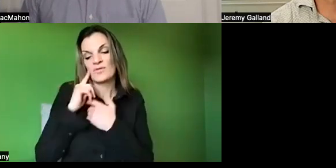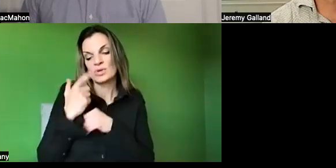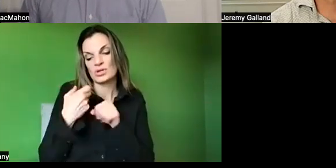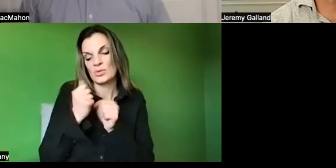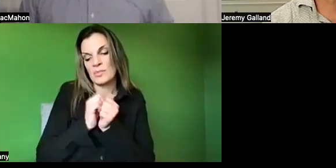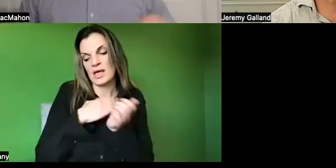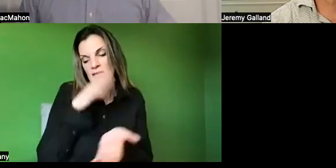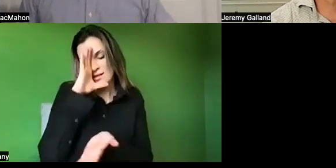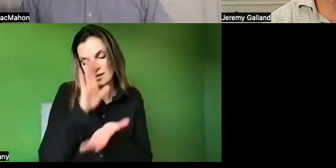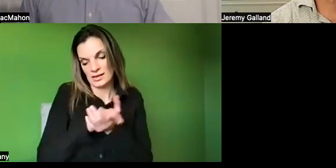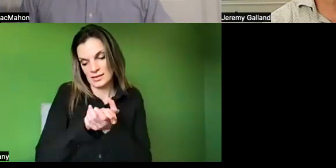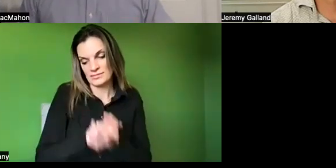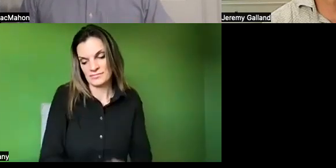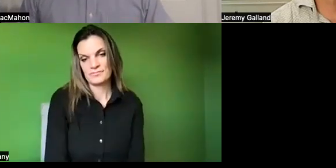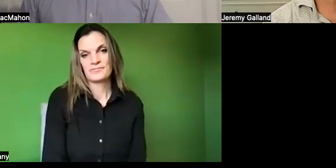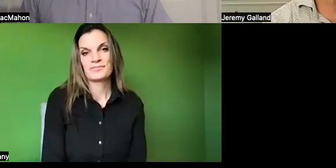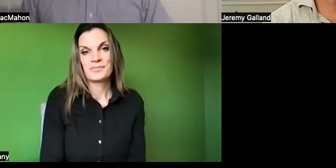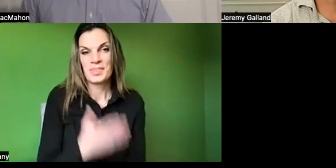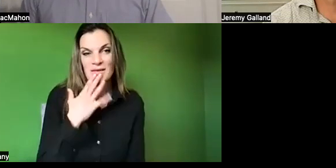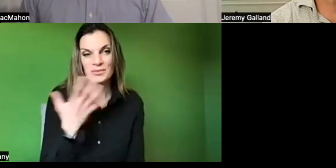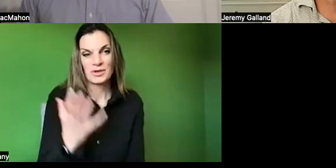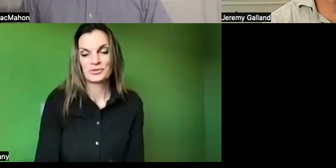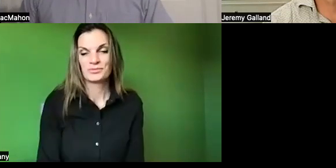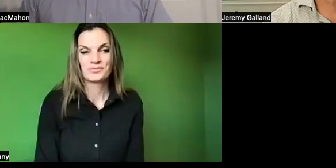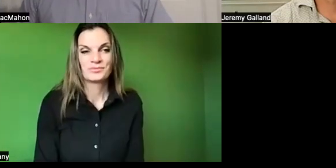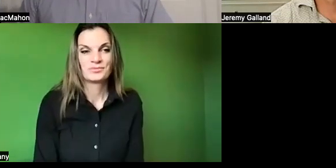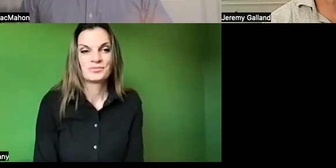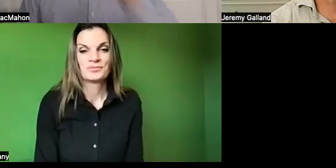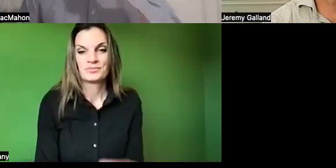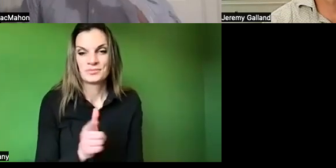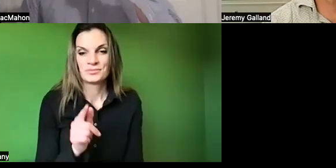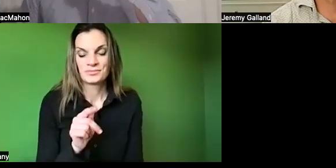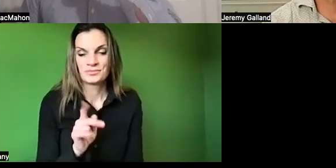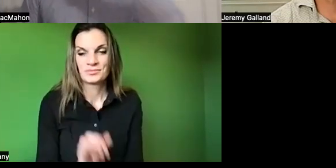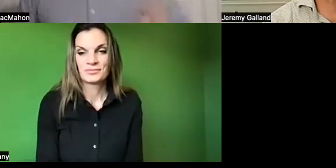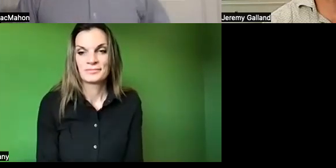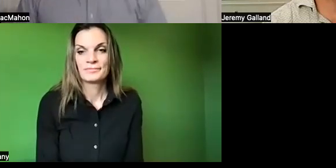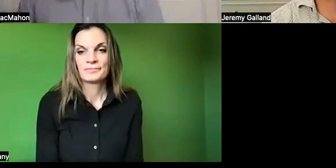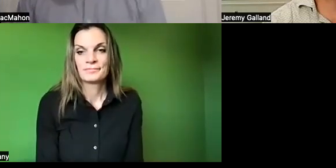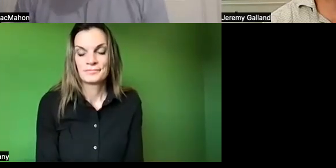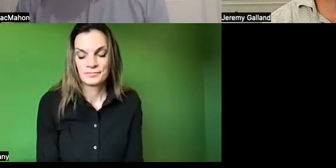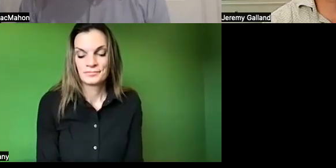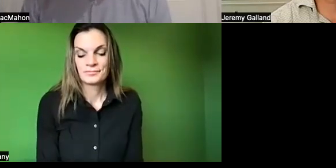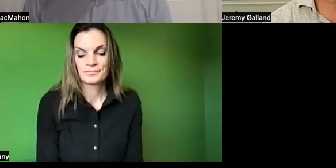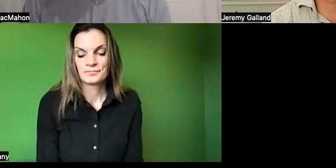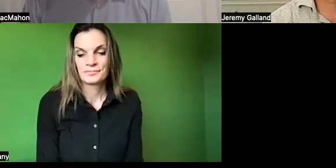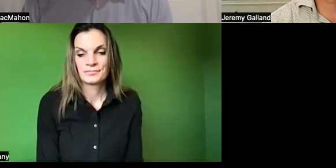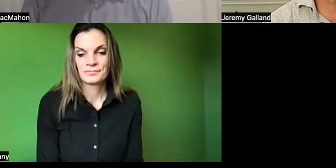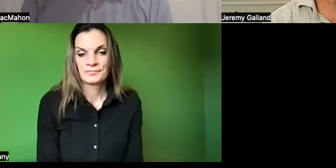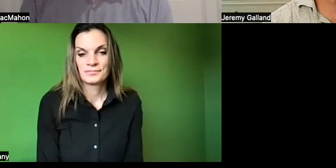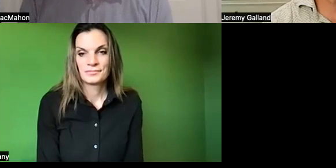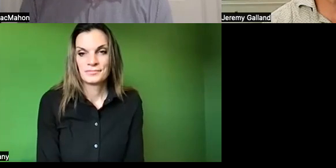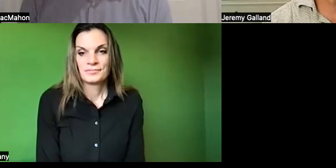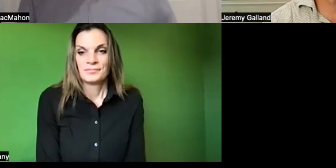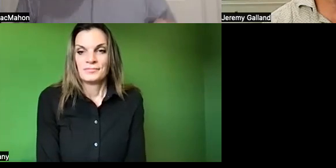husband. Thank you very much. Kai, you have a minute. Thank you. So thank you again